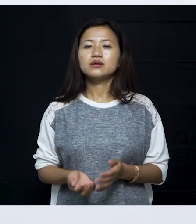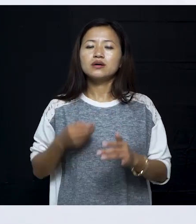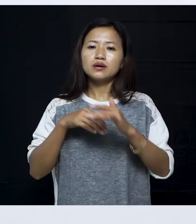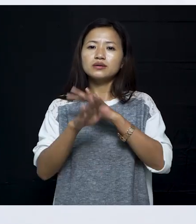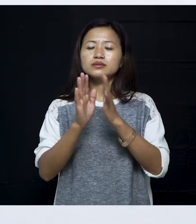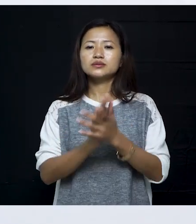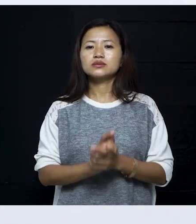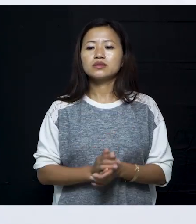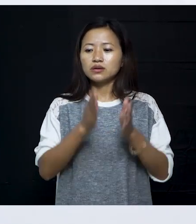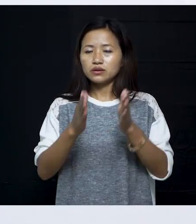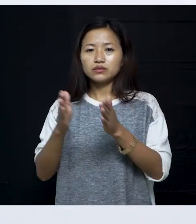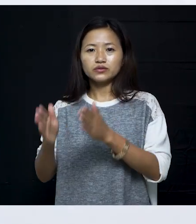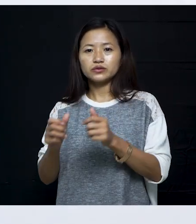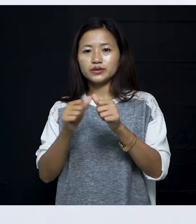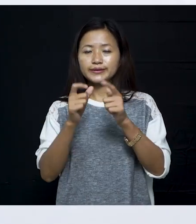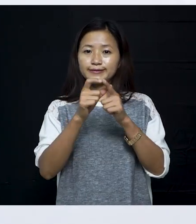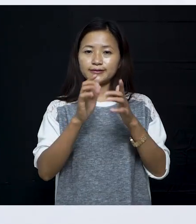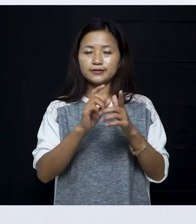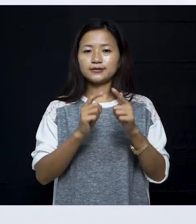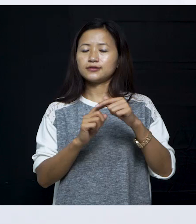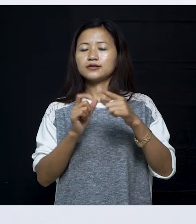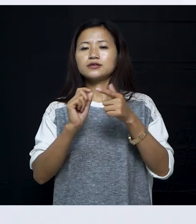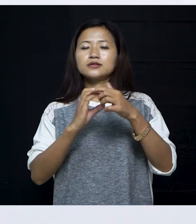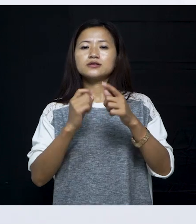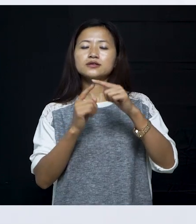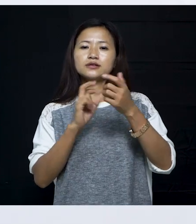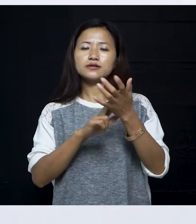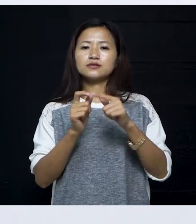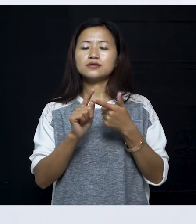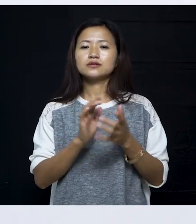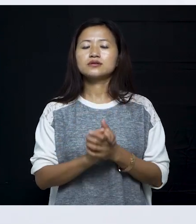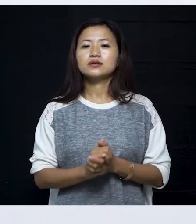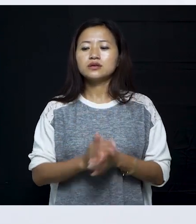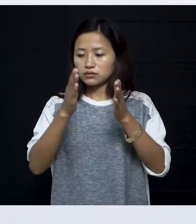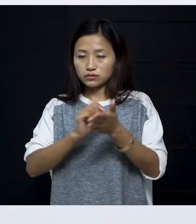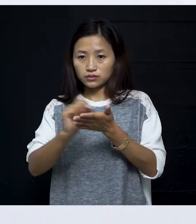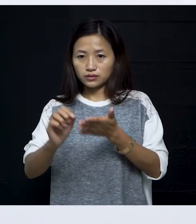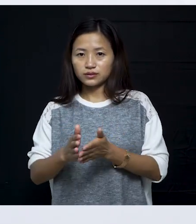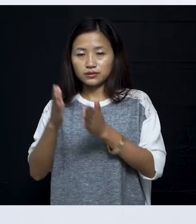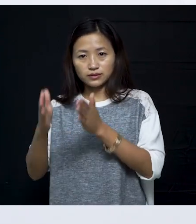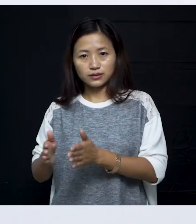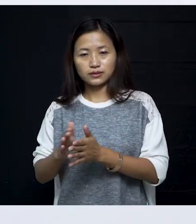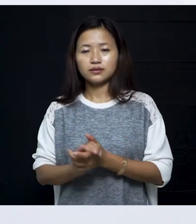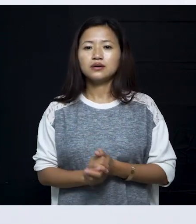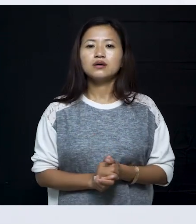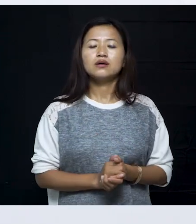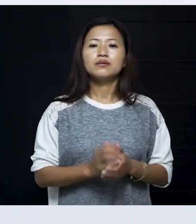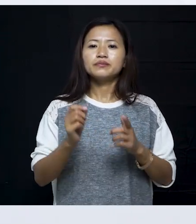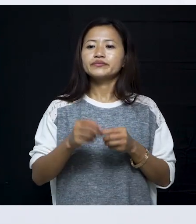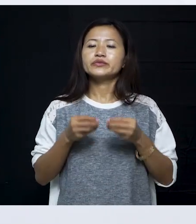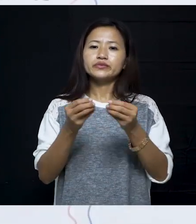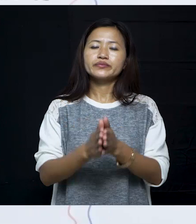under order of adjectives. You know, there is always an order to write things. I would suggest the page right